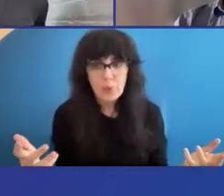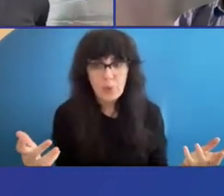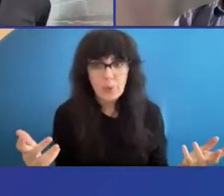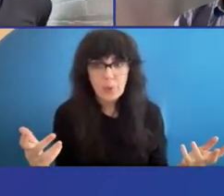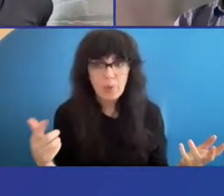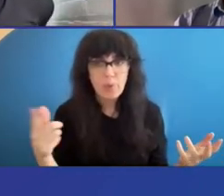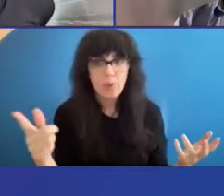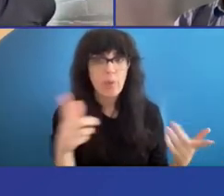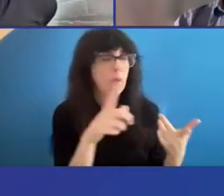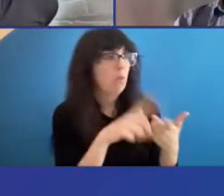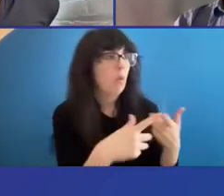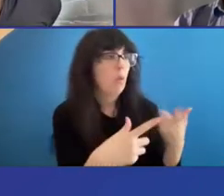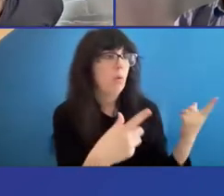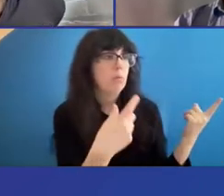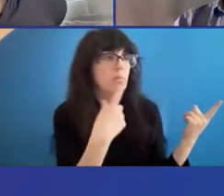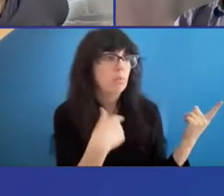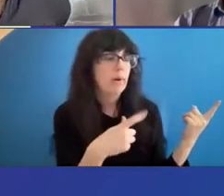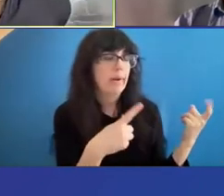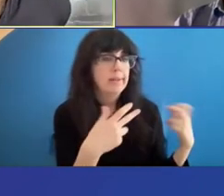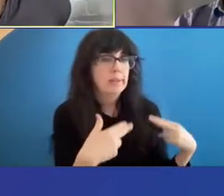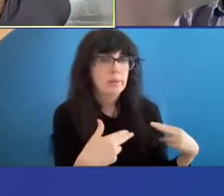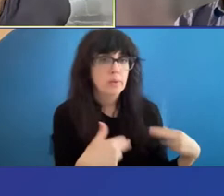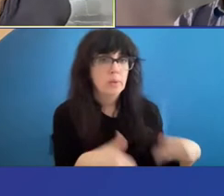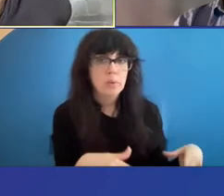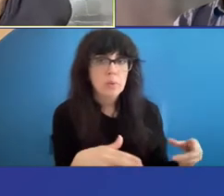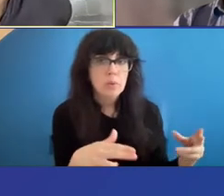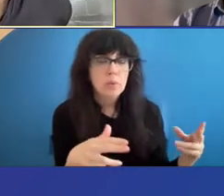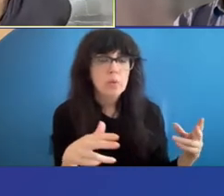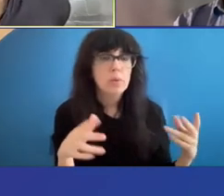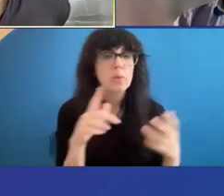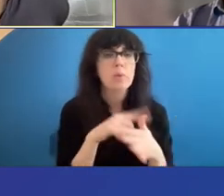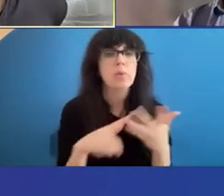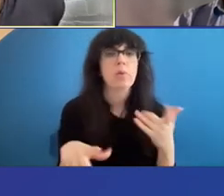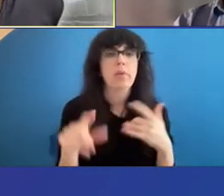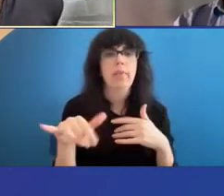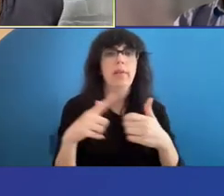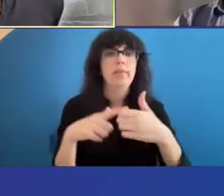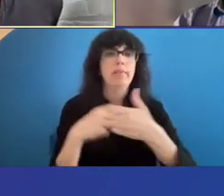How long has this been going on? Or read as human. It's